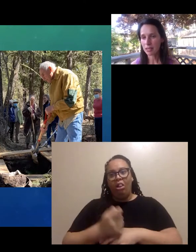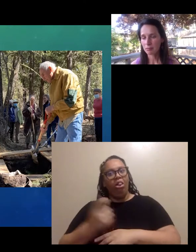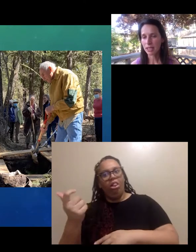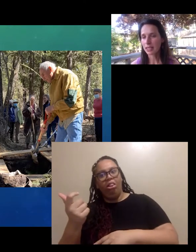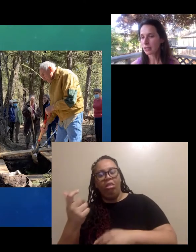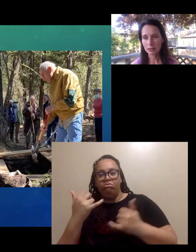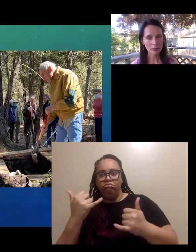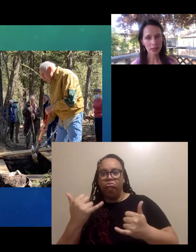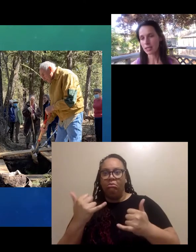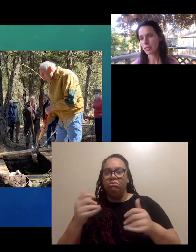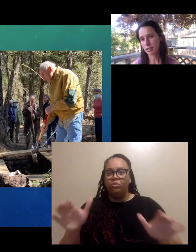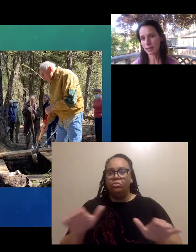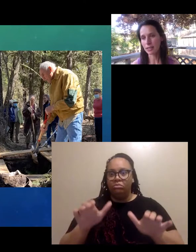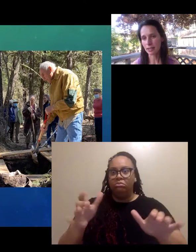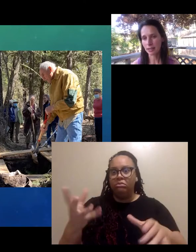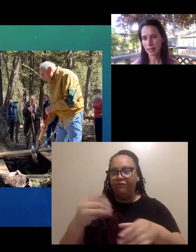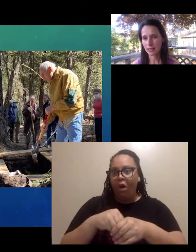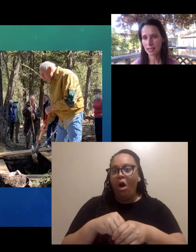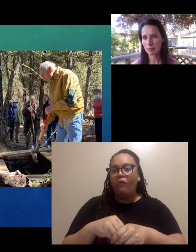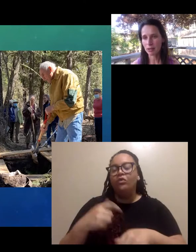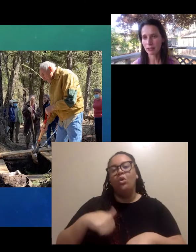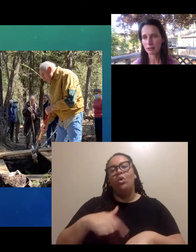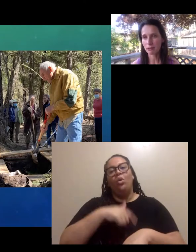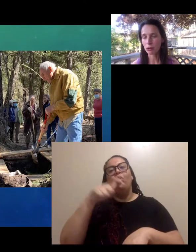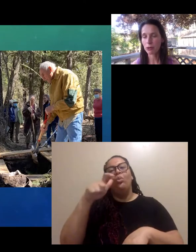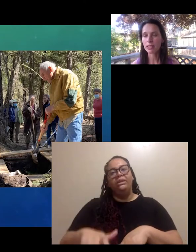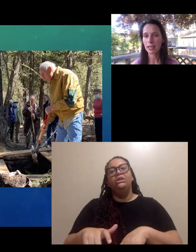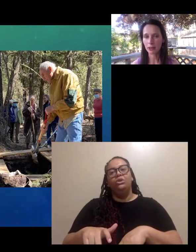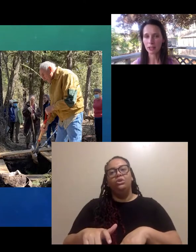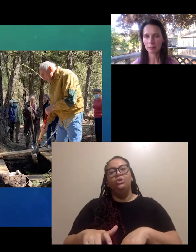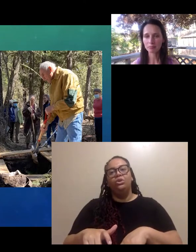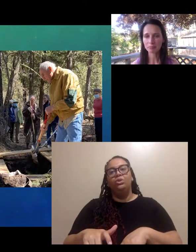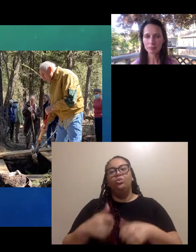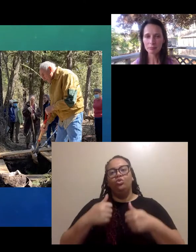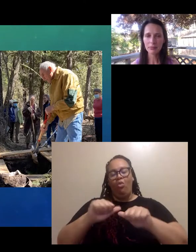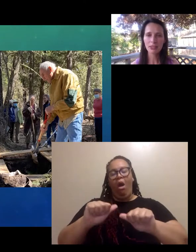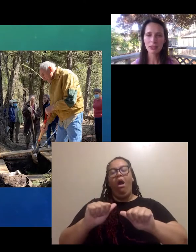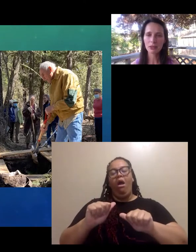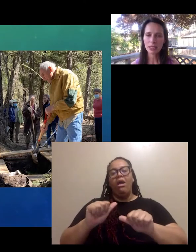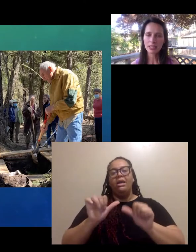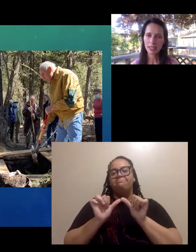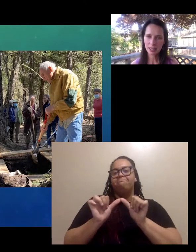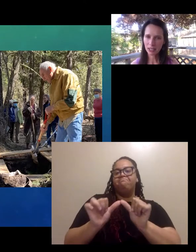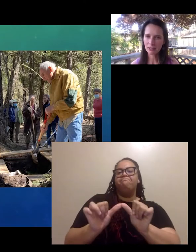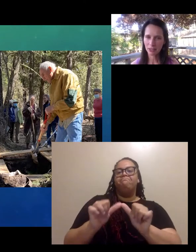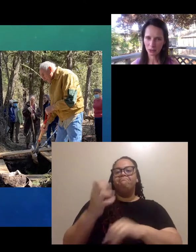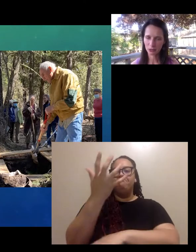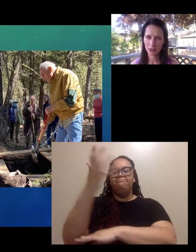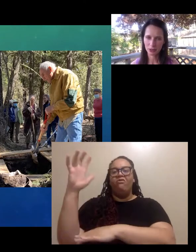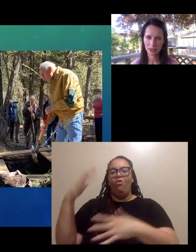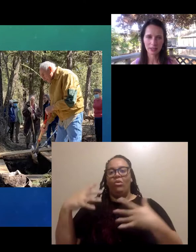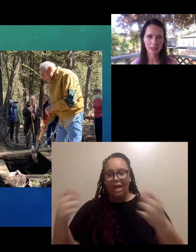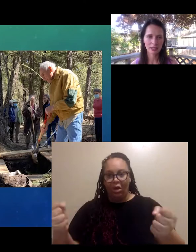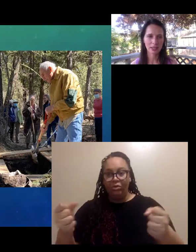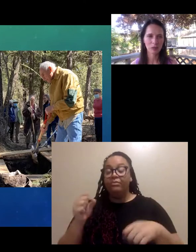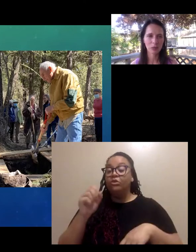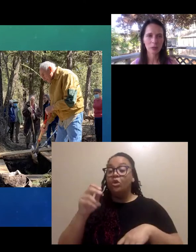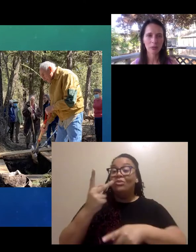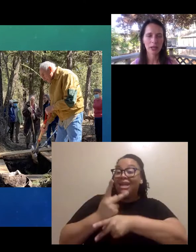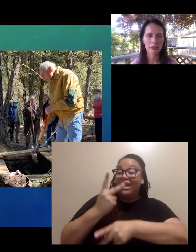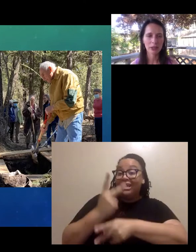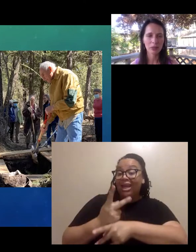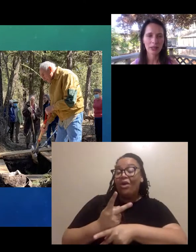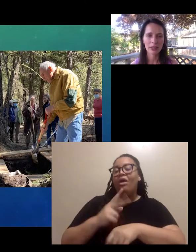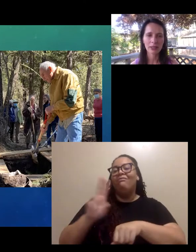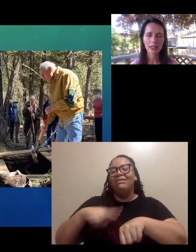mechanical thinning and things like that to keep the forest healthy. So taking care of natural resources is an